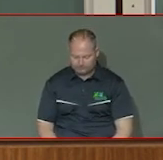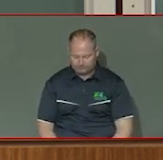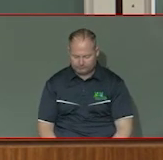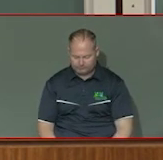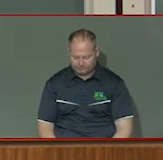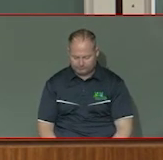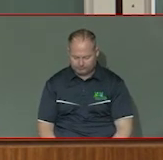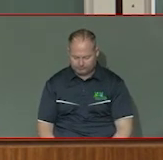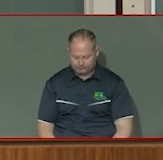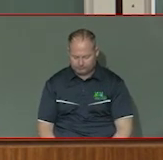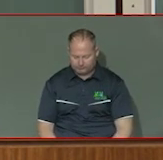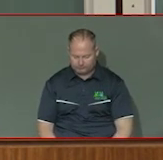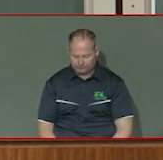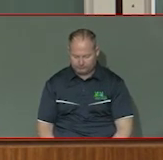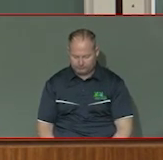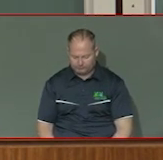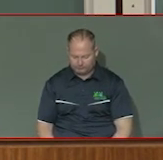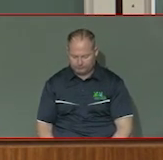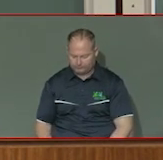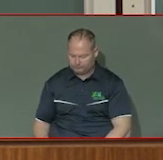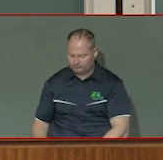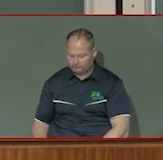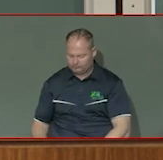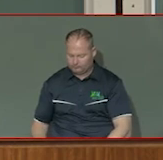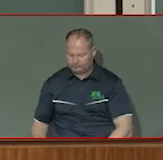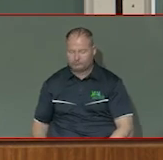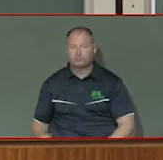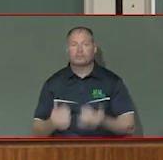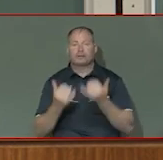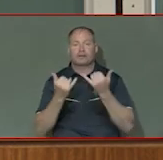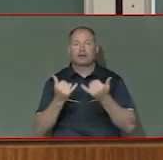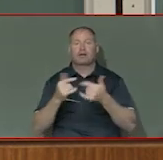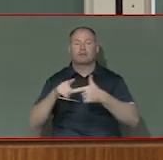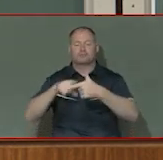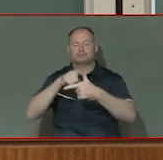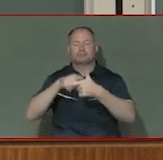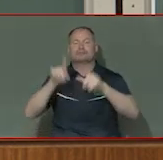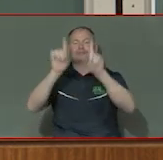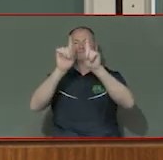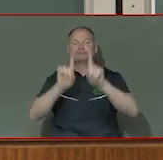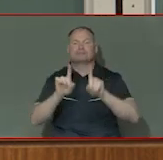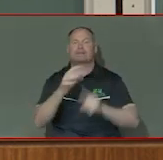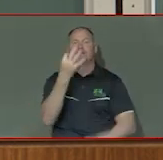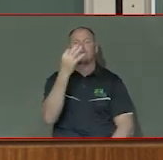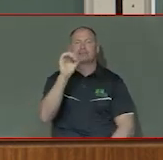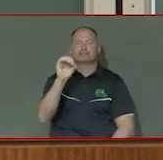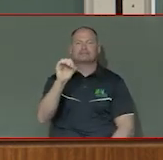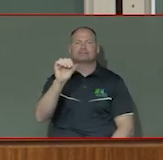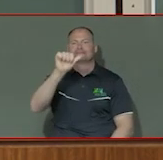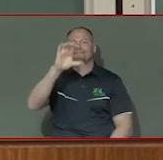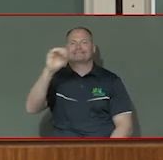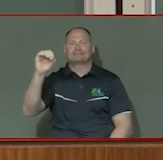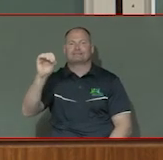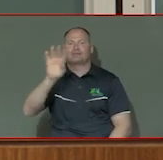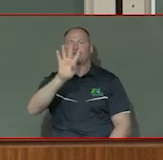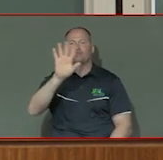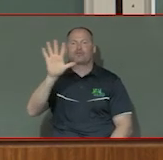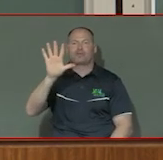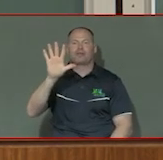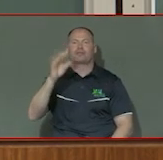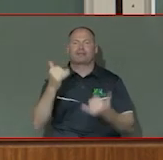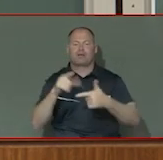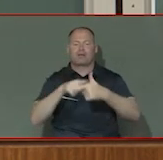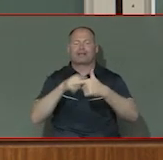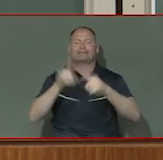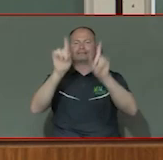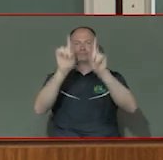I cannot get a double angle, it's a special angle. What are special angles? 30, 60, 45. Those are special